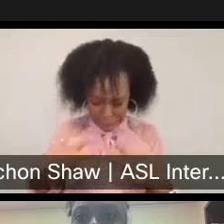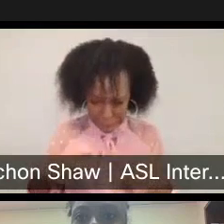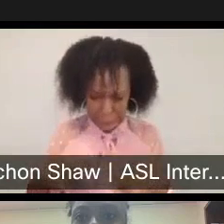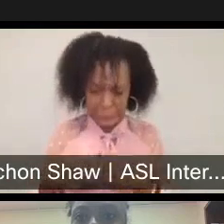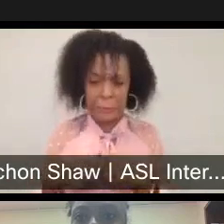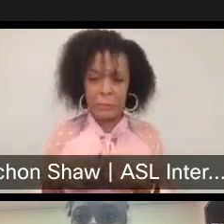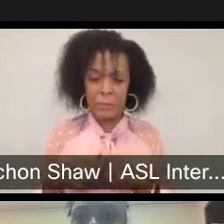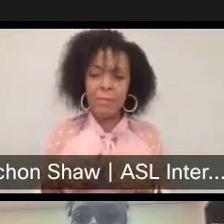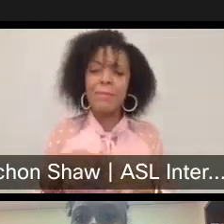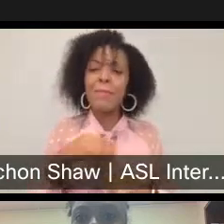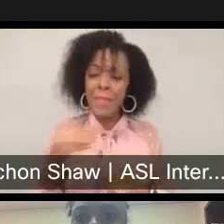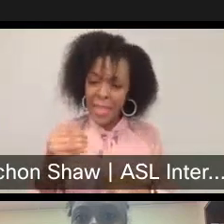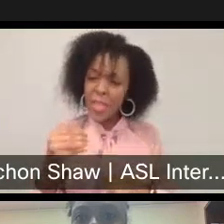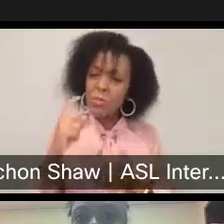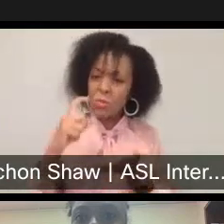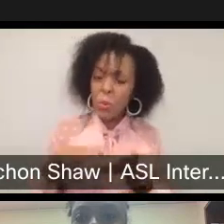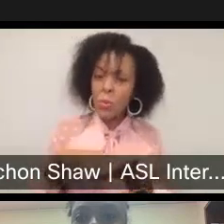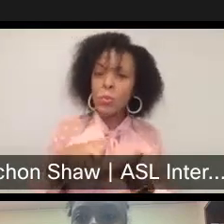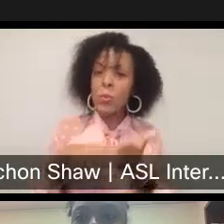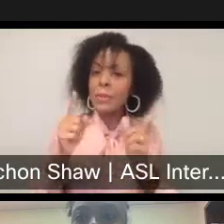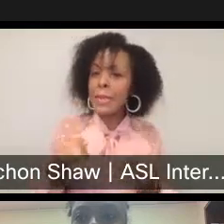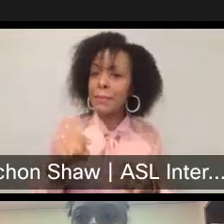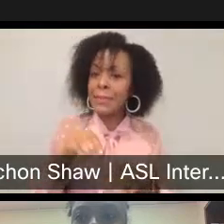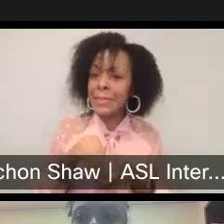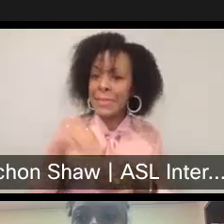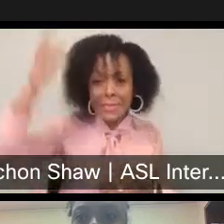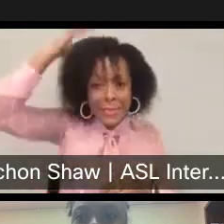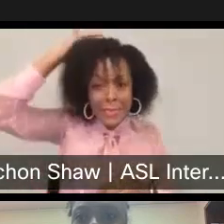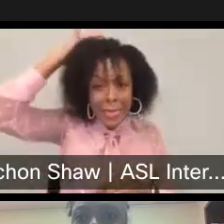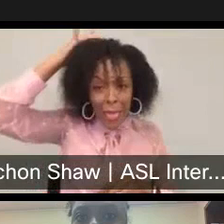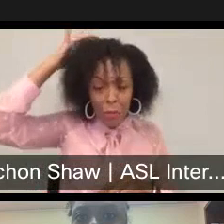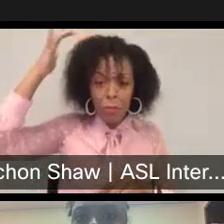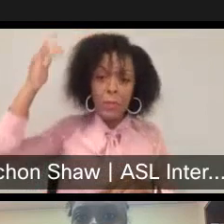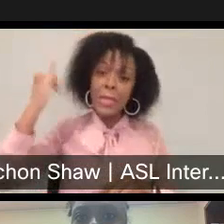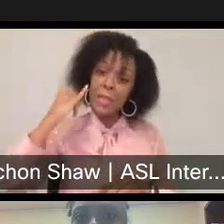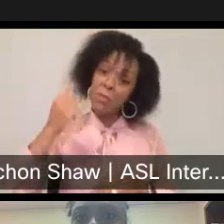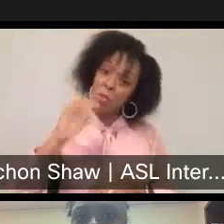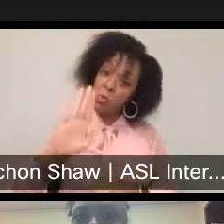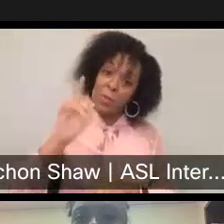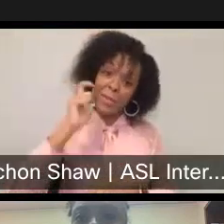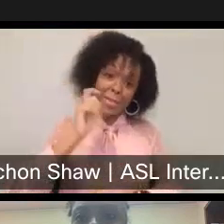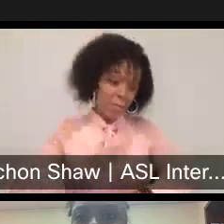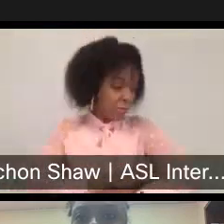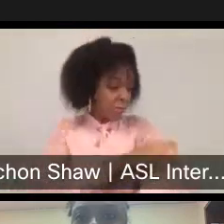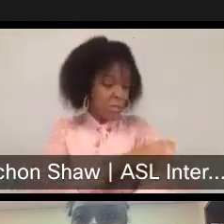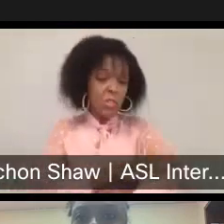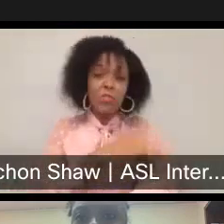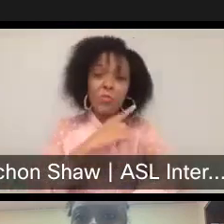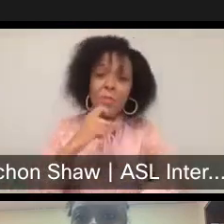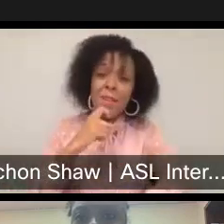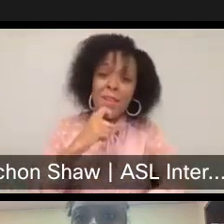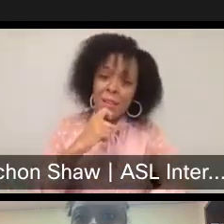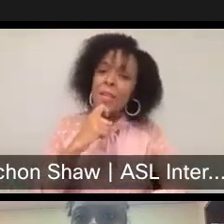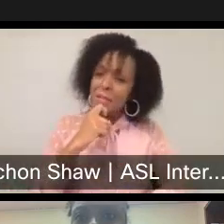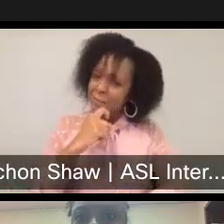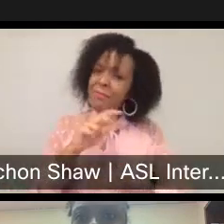what's going on in your scalp. So if you're dry on the rest of your body, chances are you're gonna also need some extra